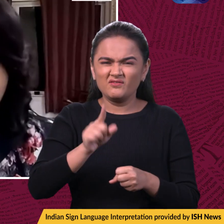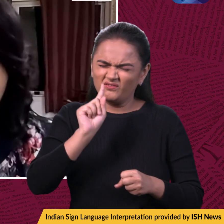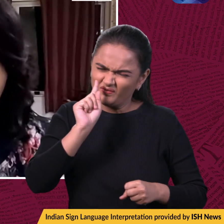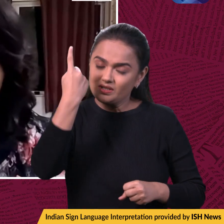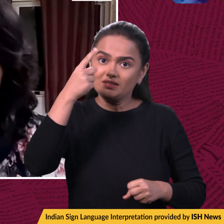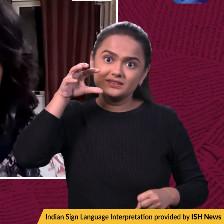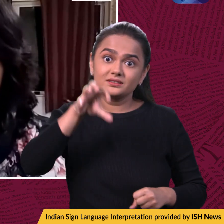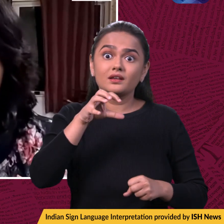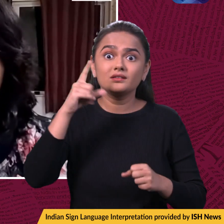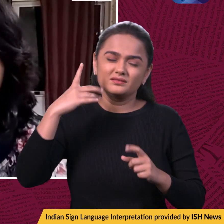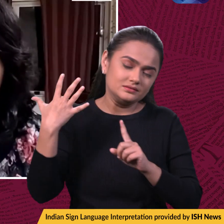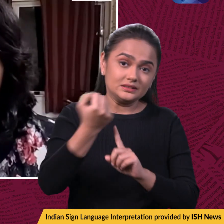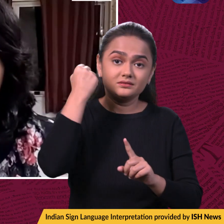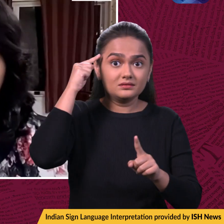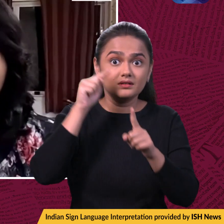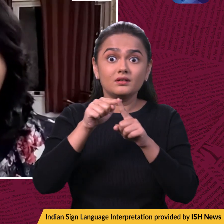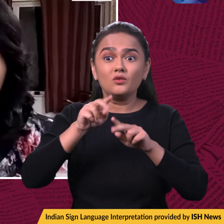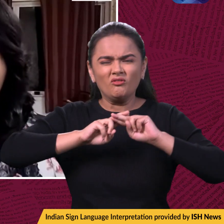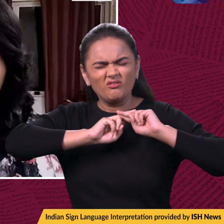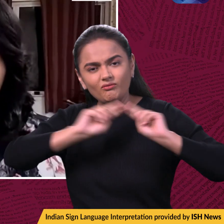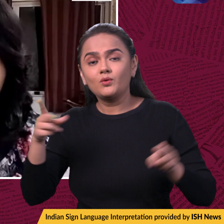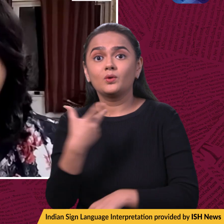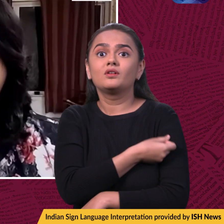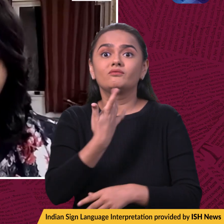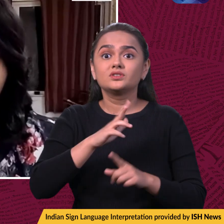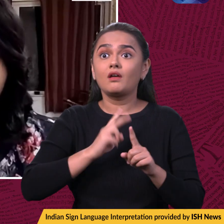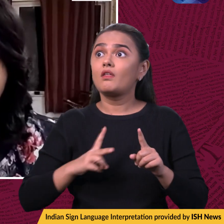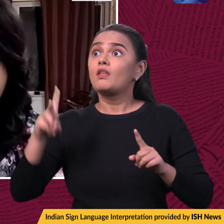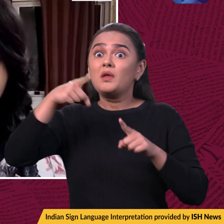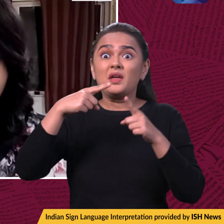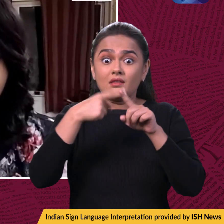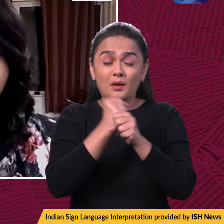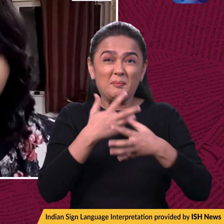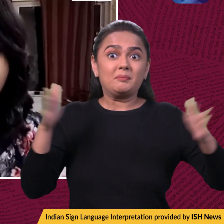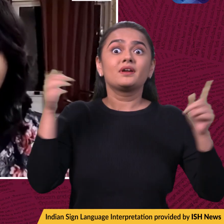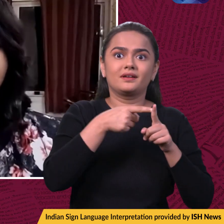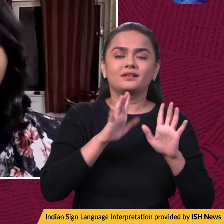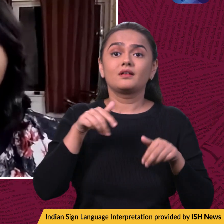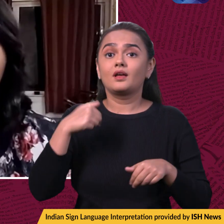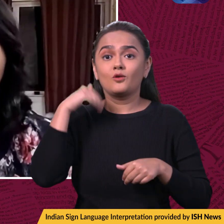first state to achieve this target among other larger states.